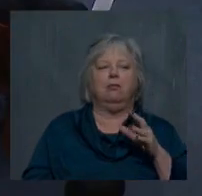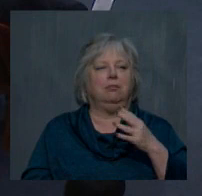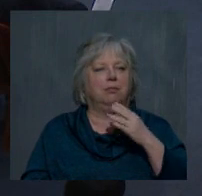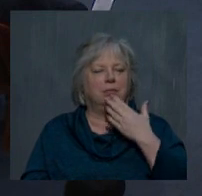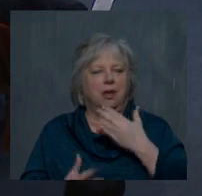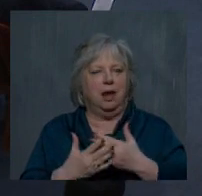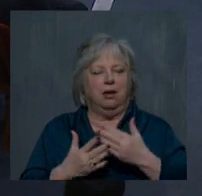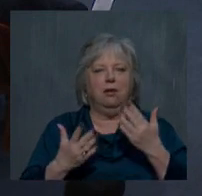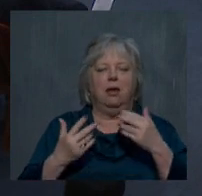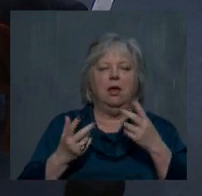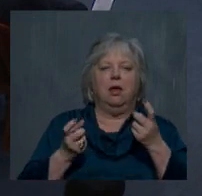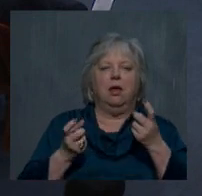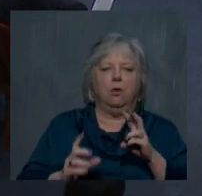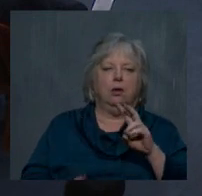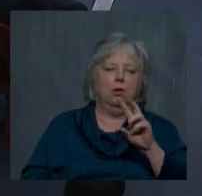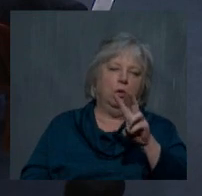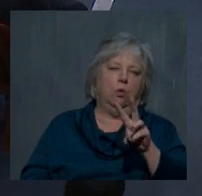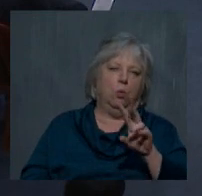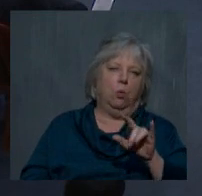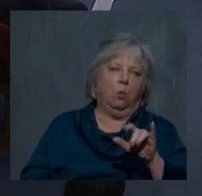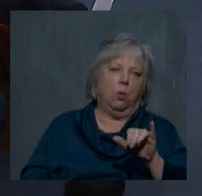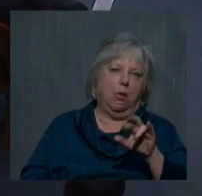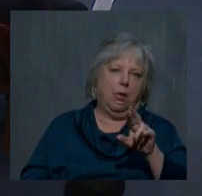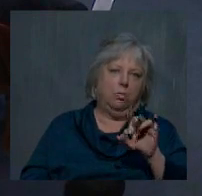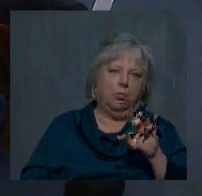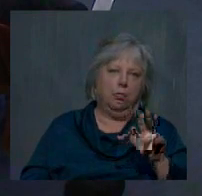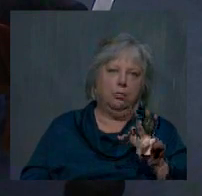Thank you.